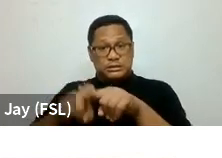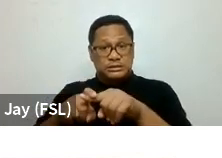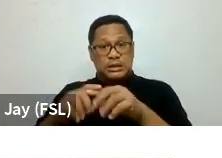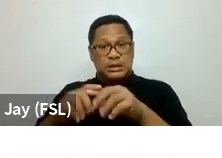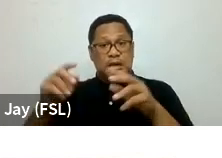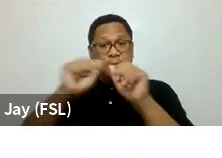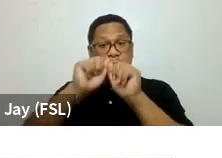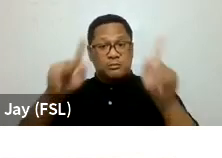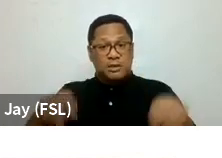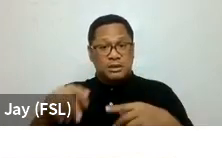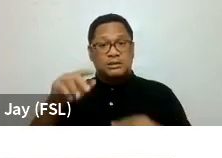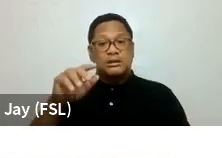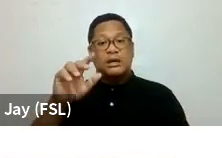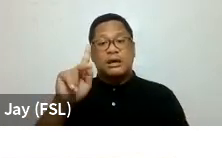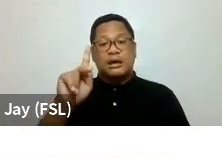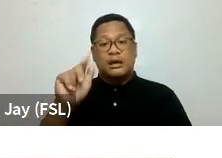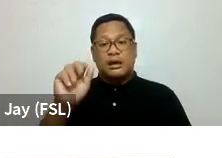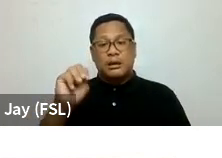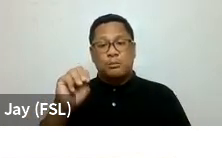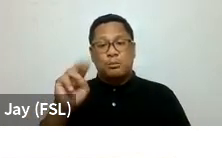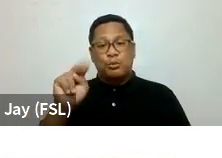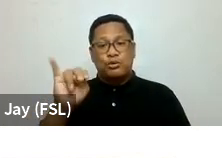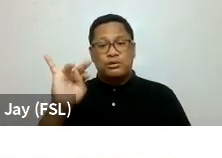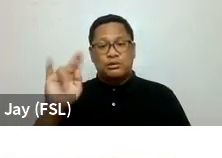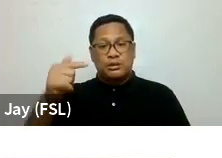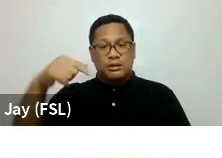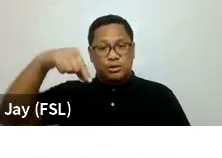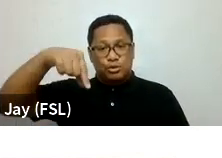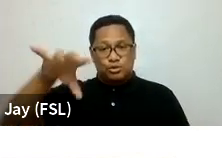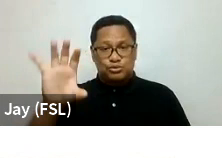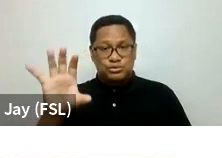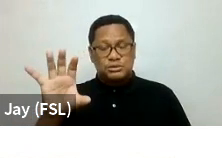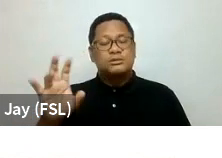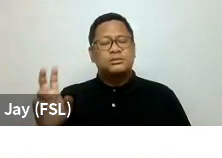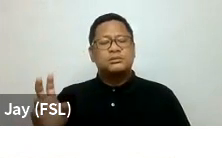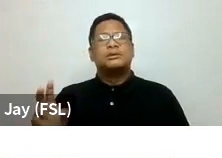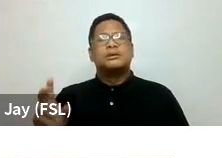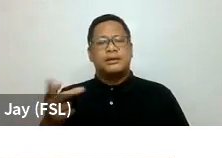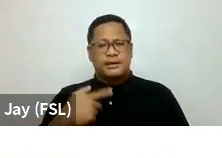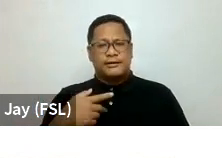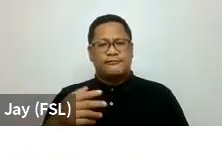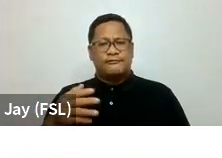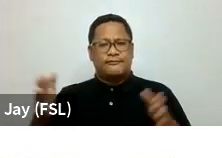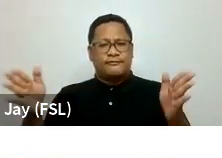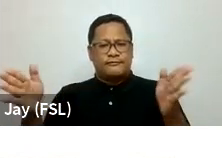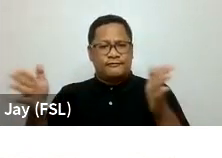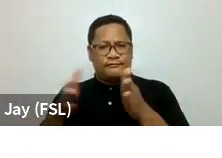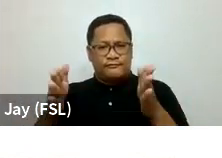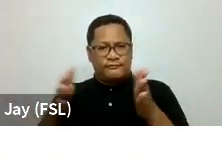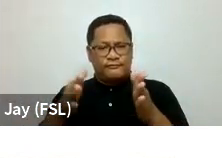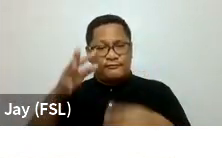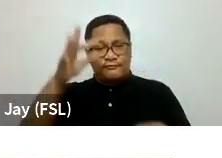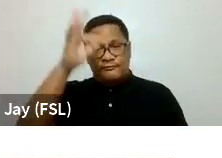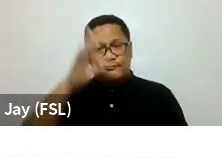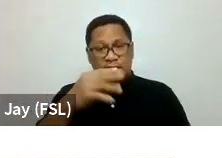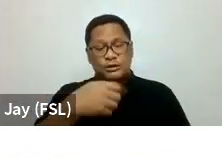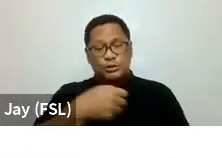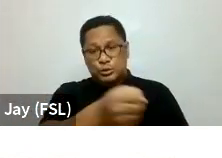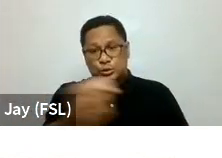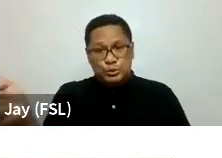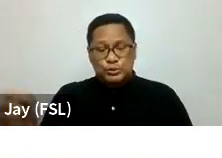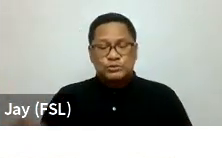Okay. And then we had a small door front store.